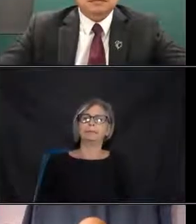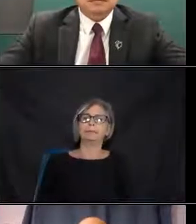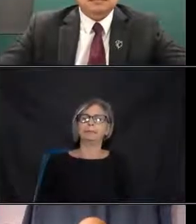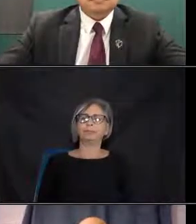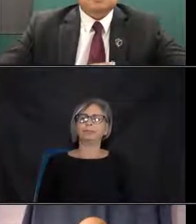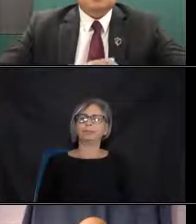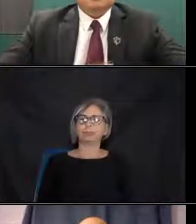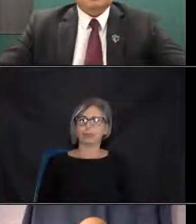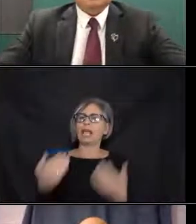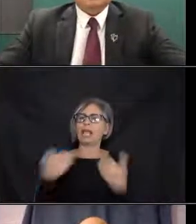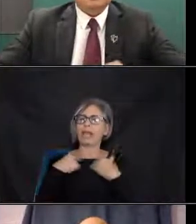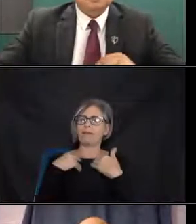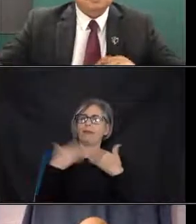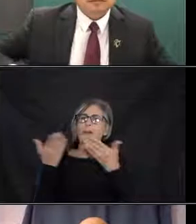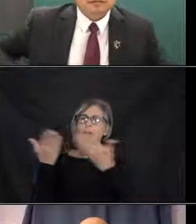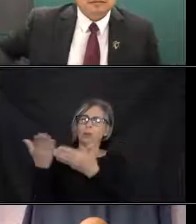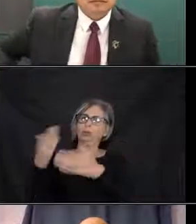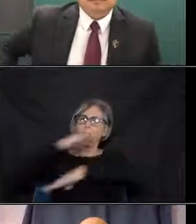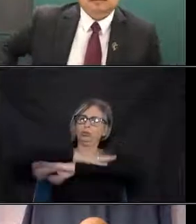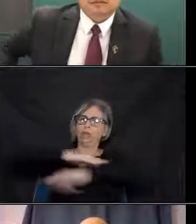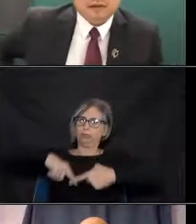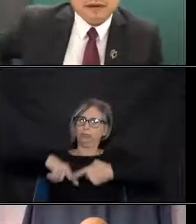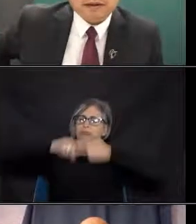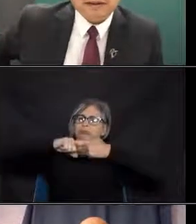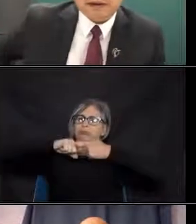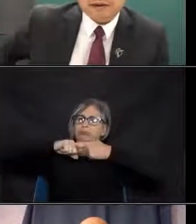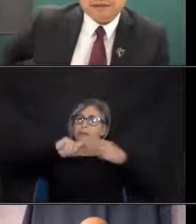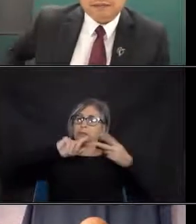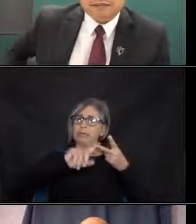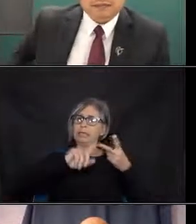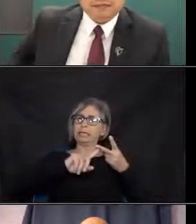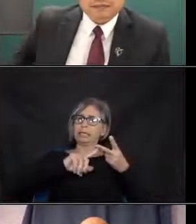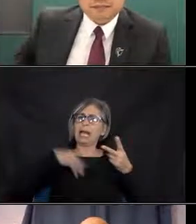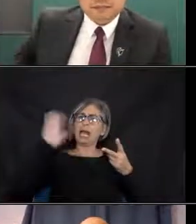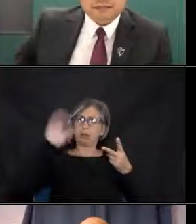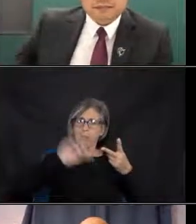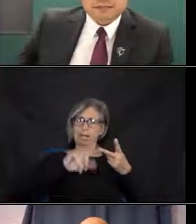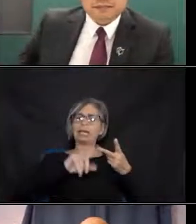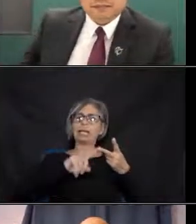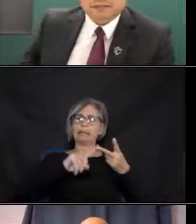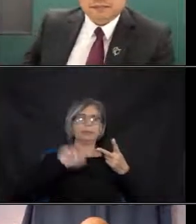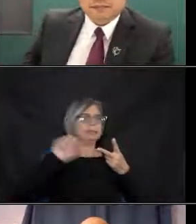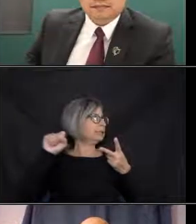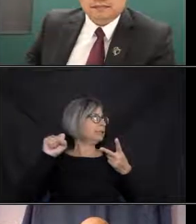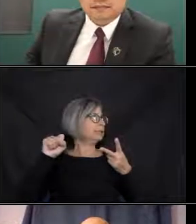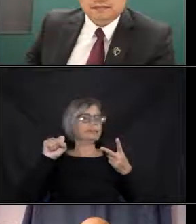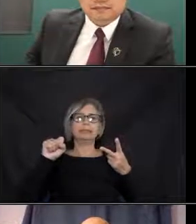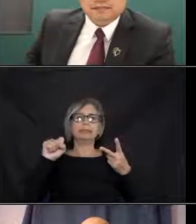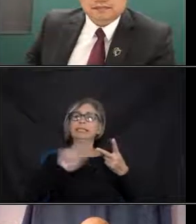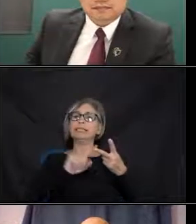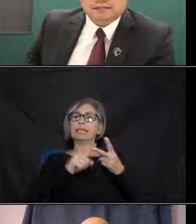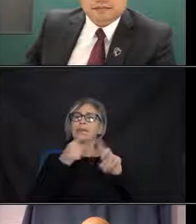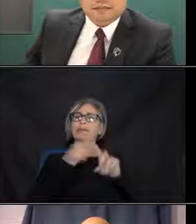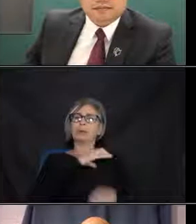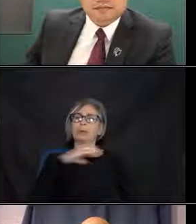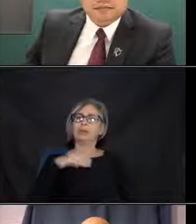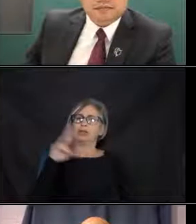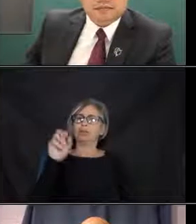I have a motion to table. Is there a second? Yes, I'll second that, Mayor. All right. I have a second from Commissioner